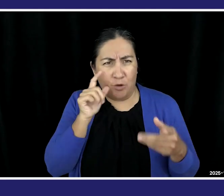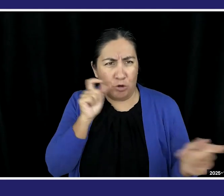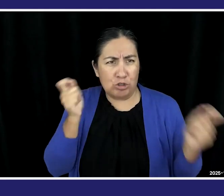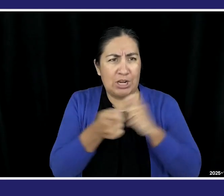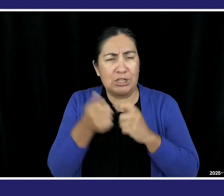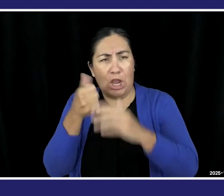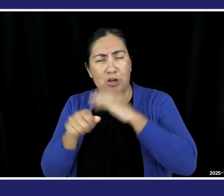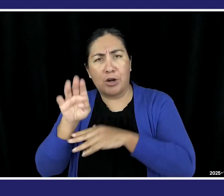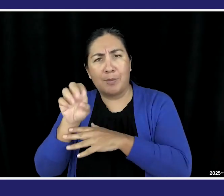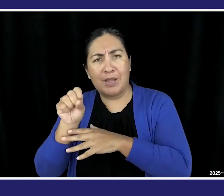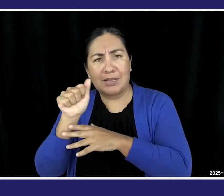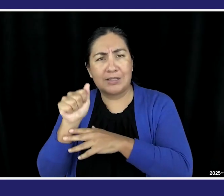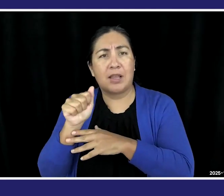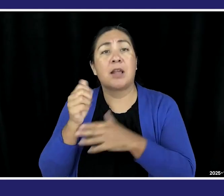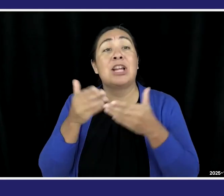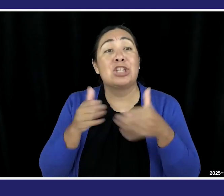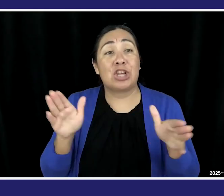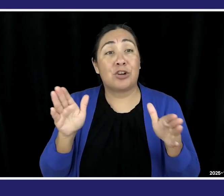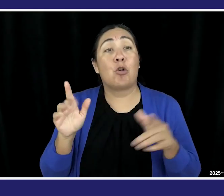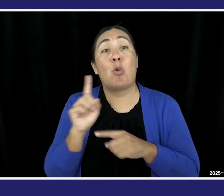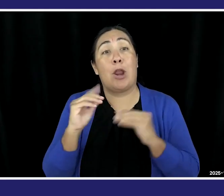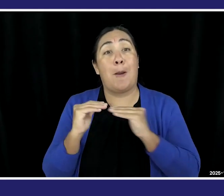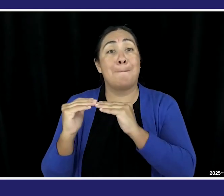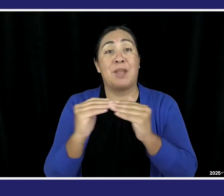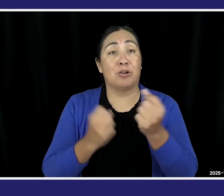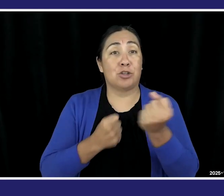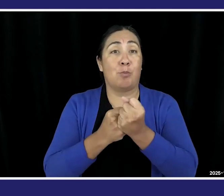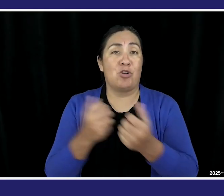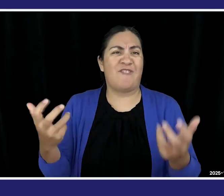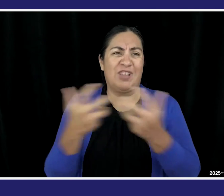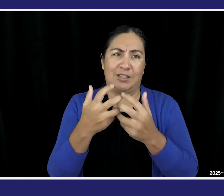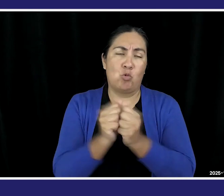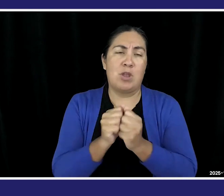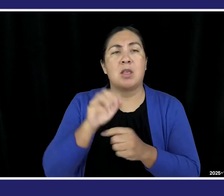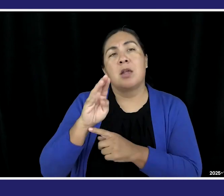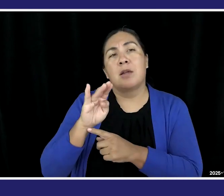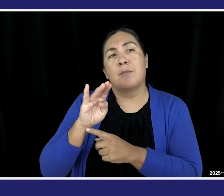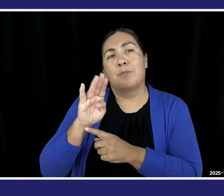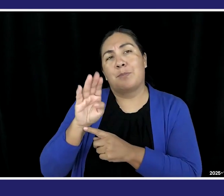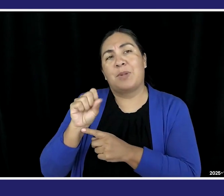general, where peer support fits in with the BHSA priorities. Thank you.